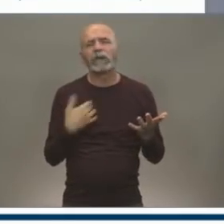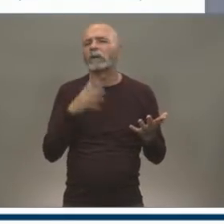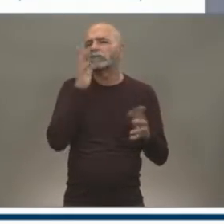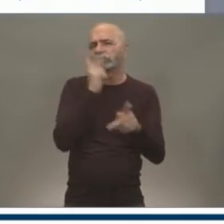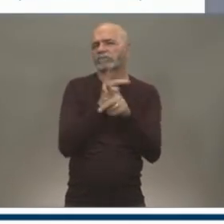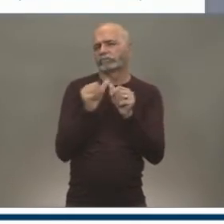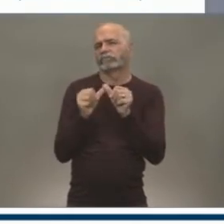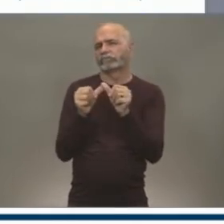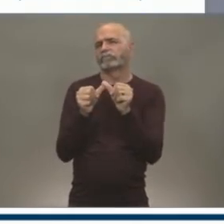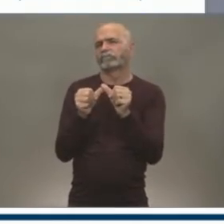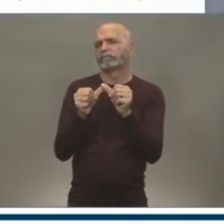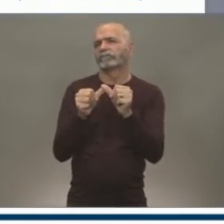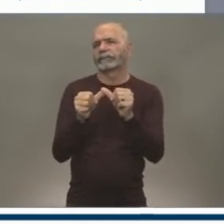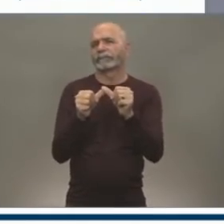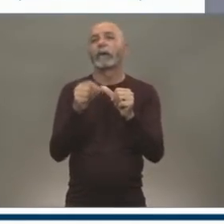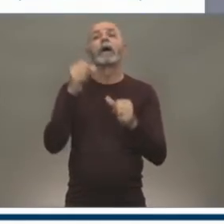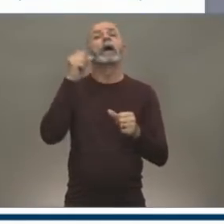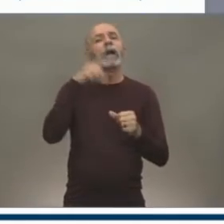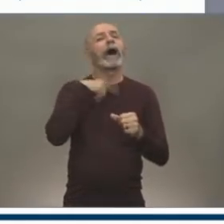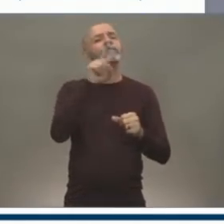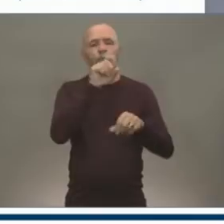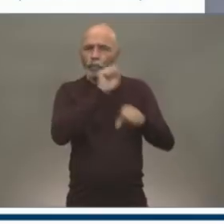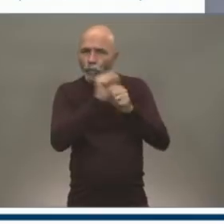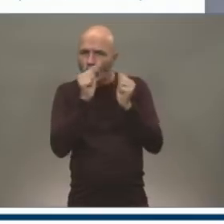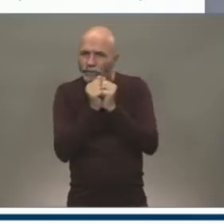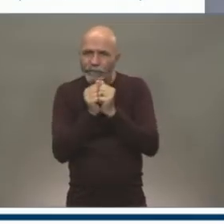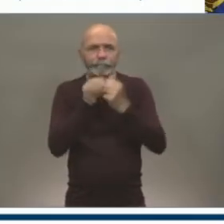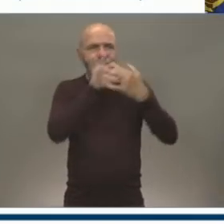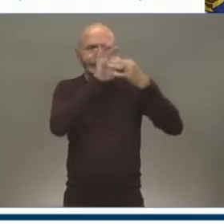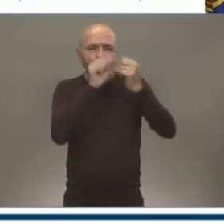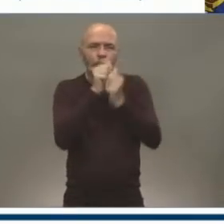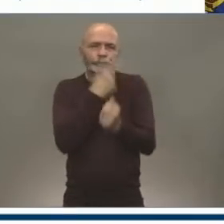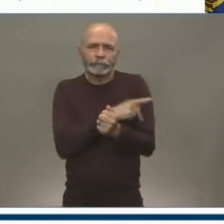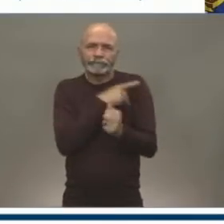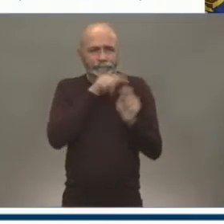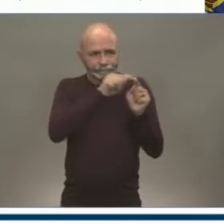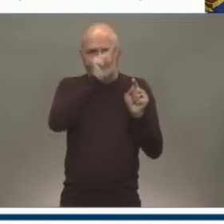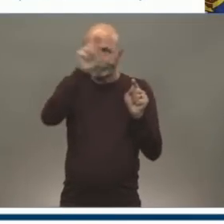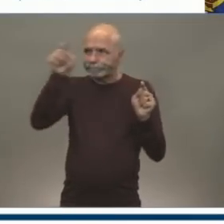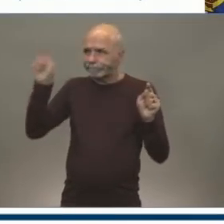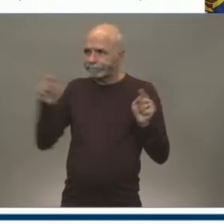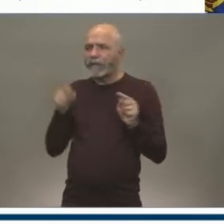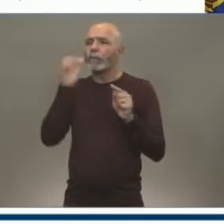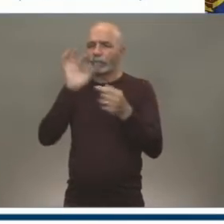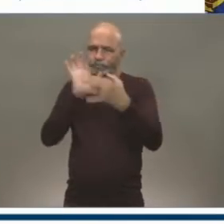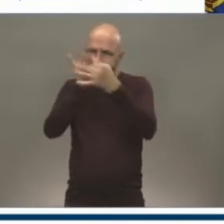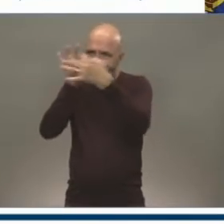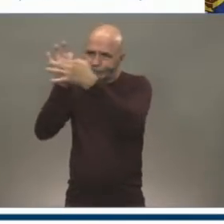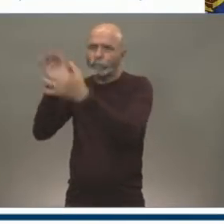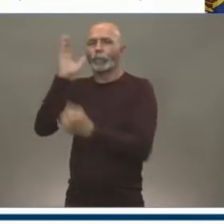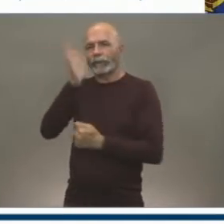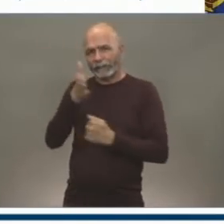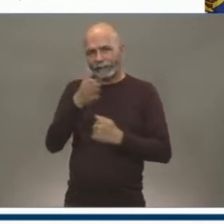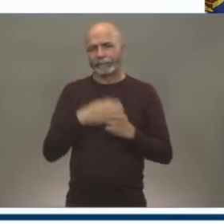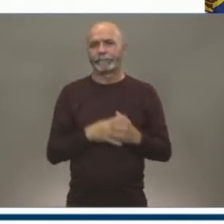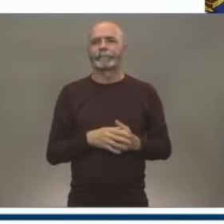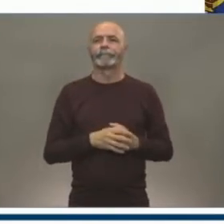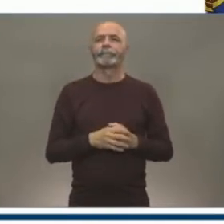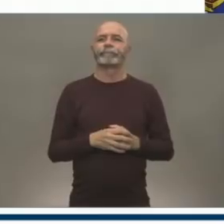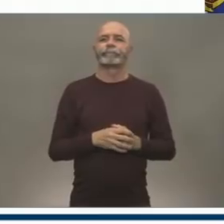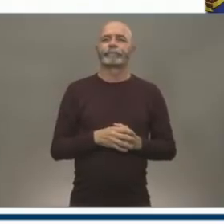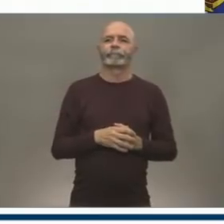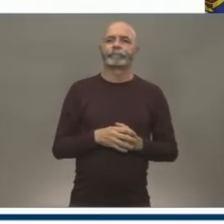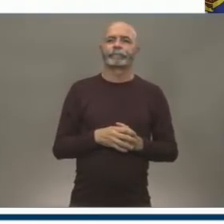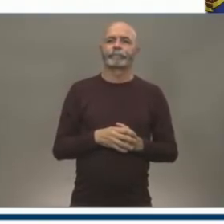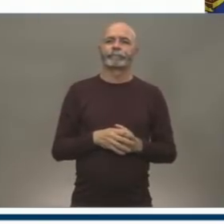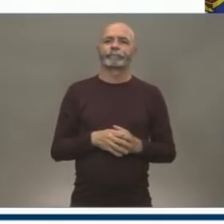we cooperate with our sister province here in the Atlantic region. Go ahead with your follow-up. This one might be more directed at